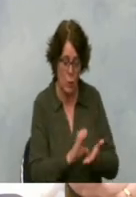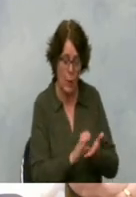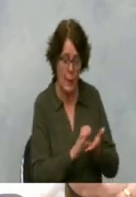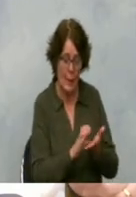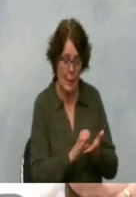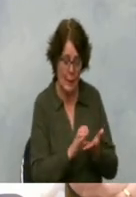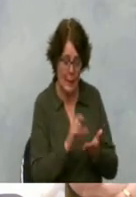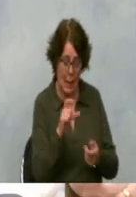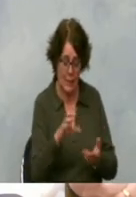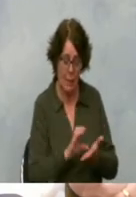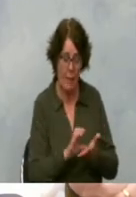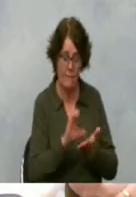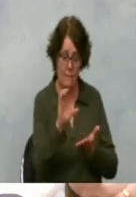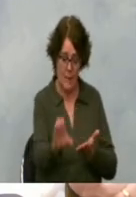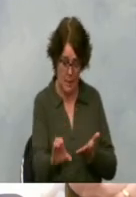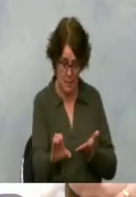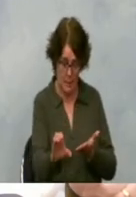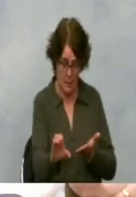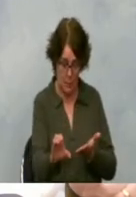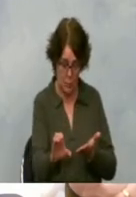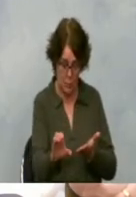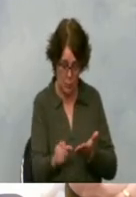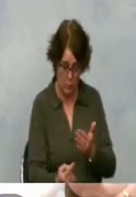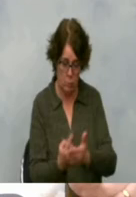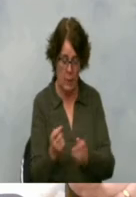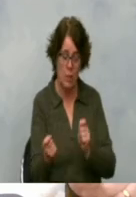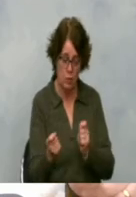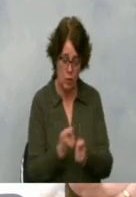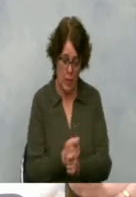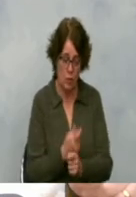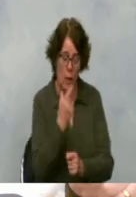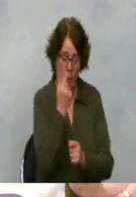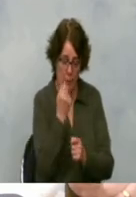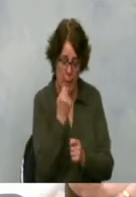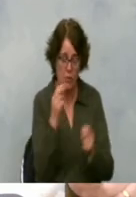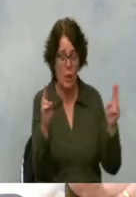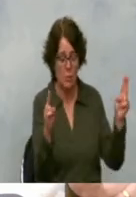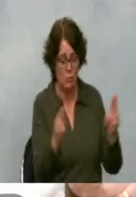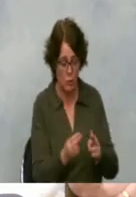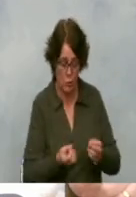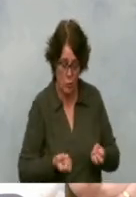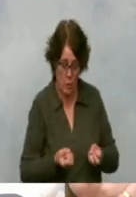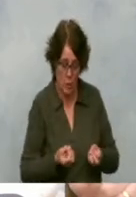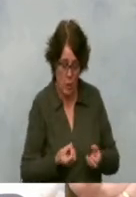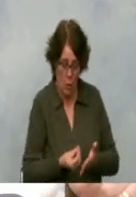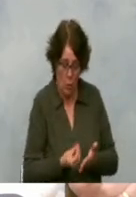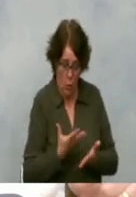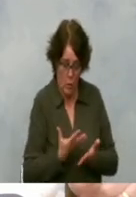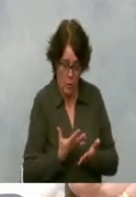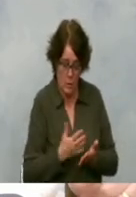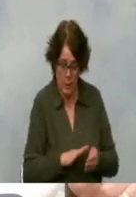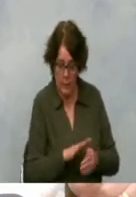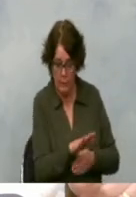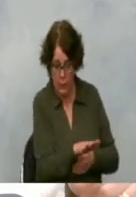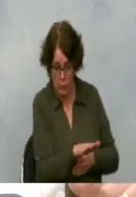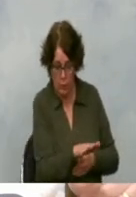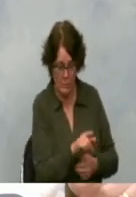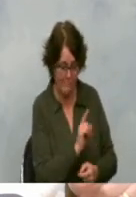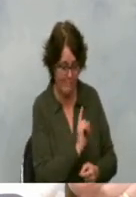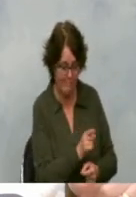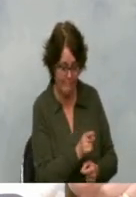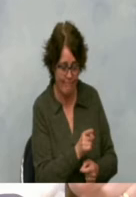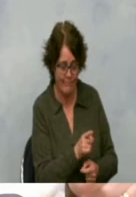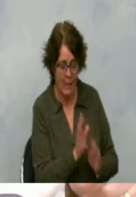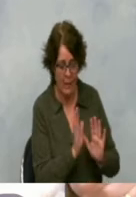to facilitate that change and potentially reduce costs moving forward is something that I do think needs